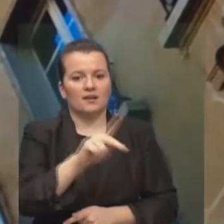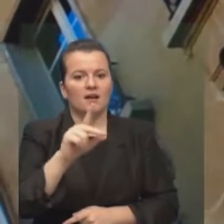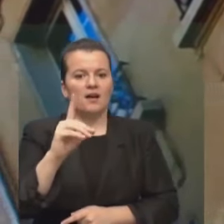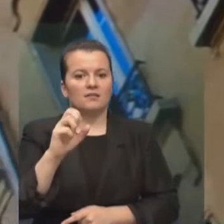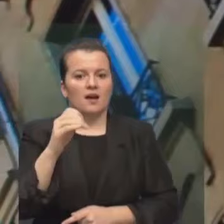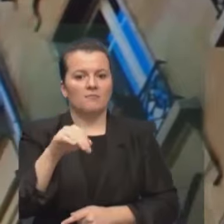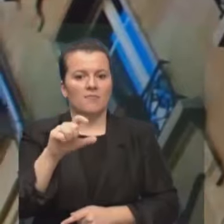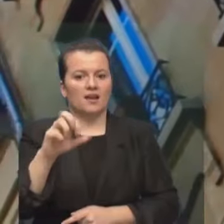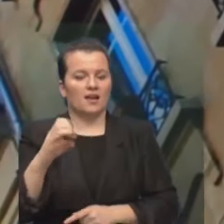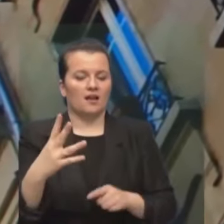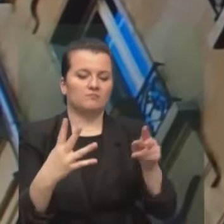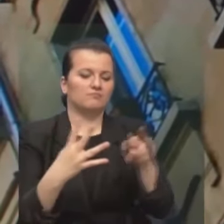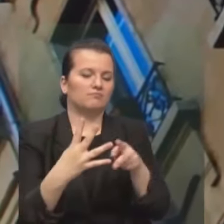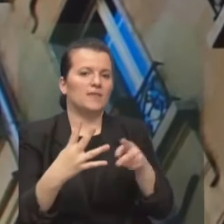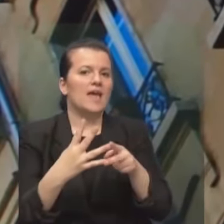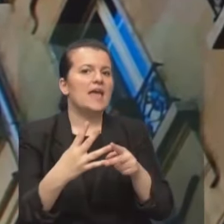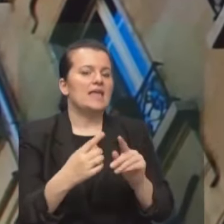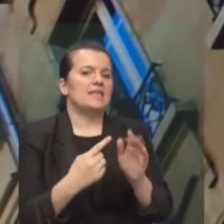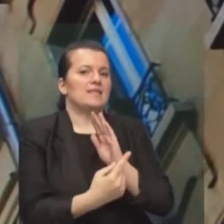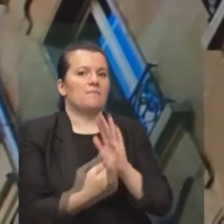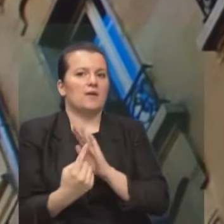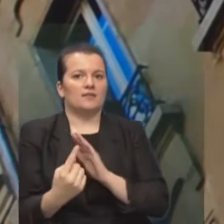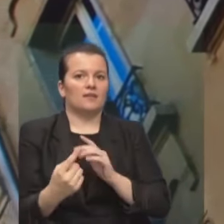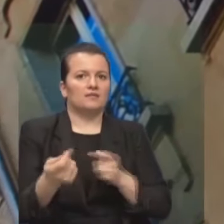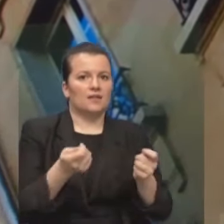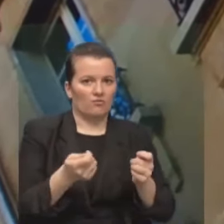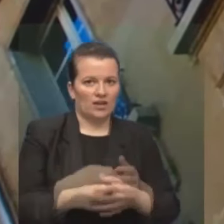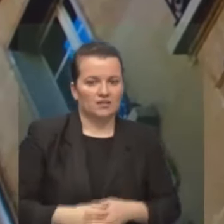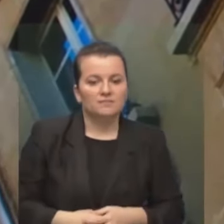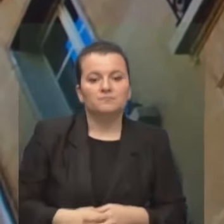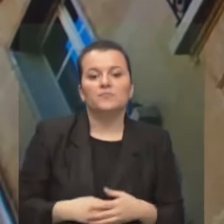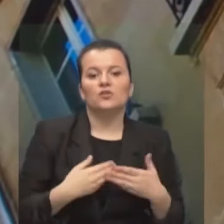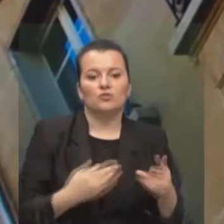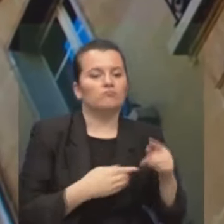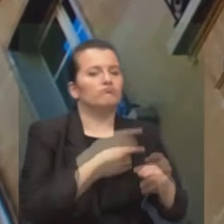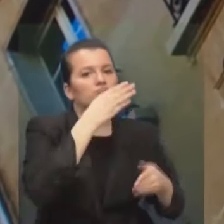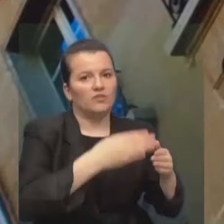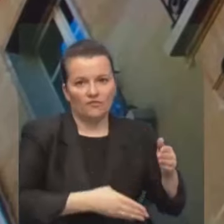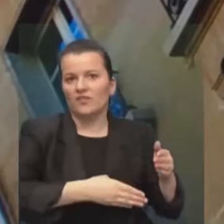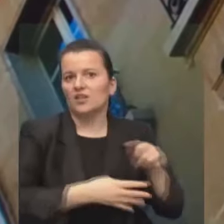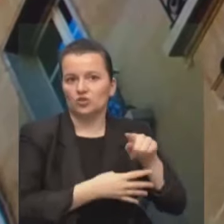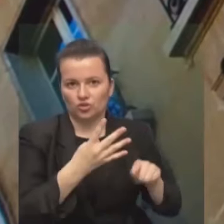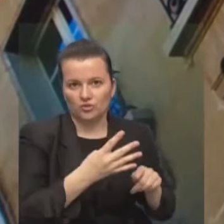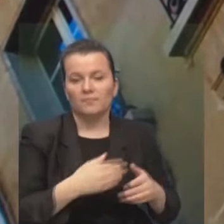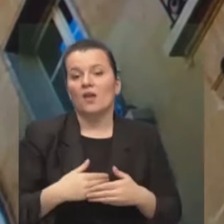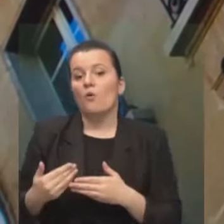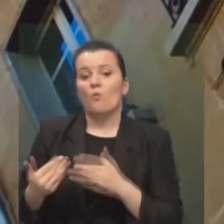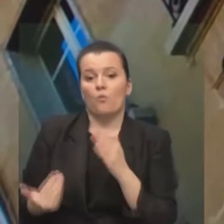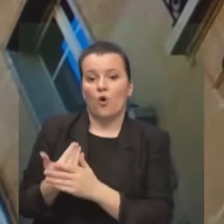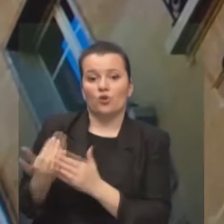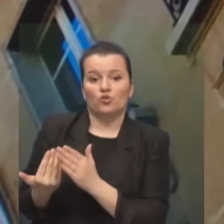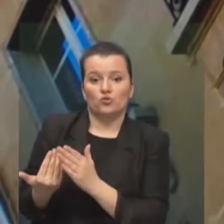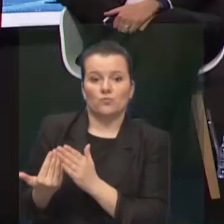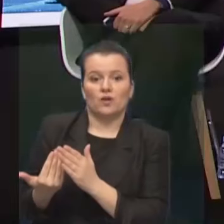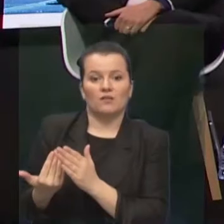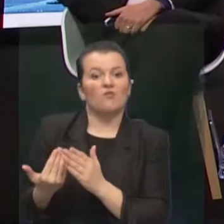On recommendation of the Governance and Compensation Committee, the Board of Directors proposed to renew the terms of